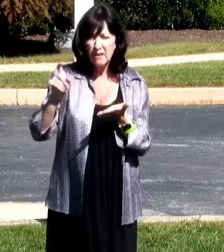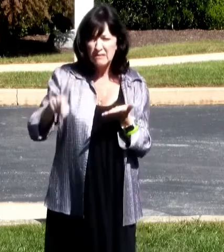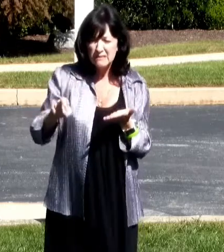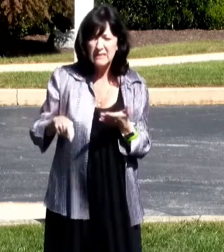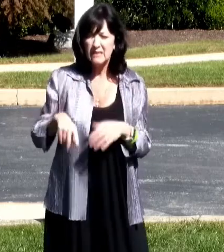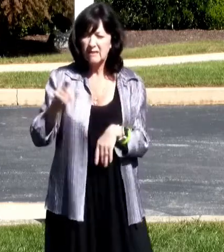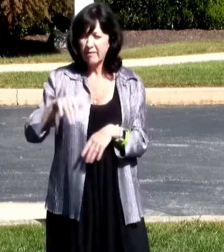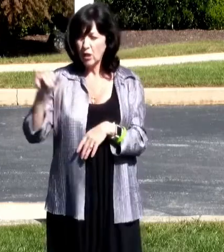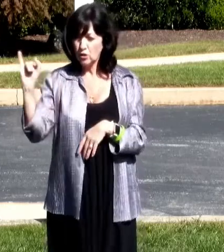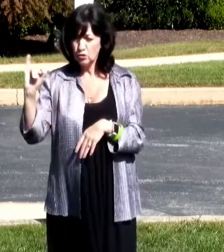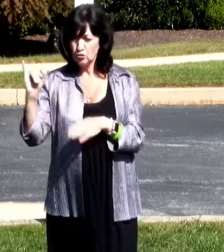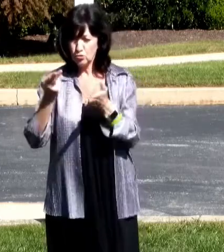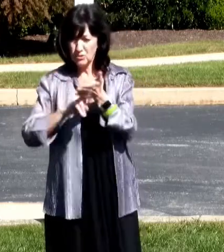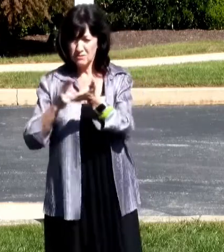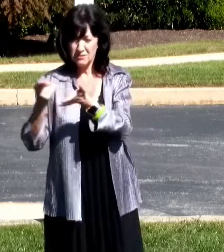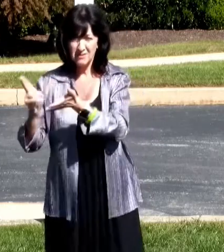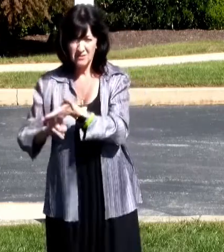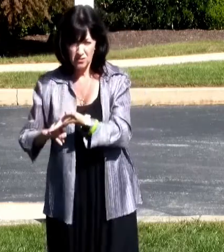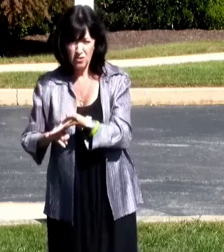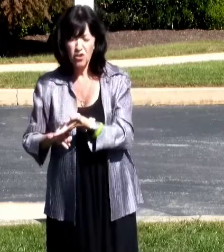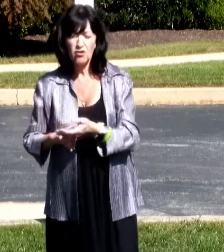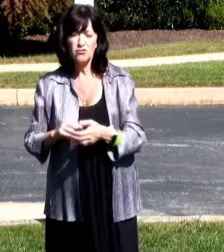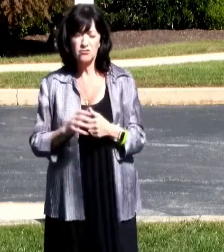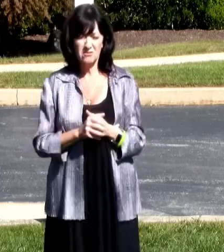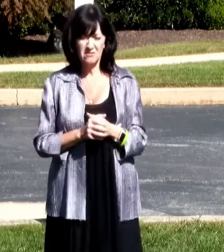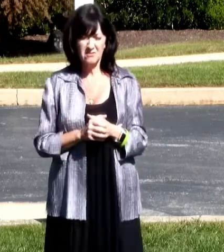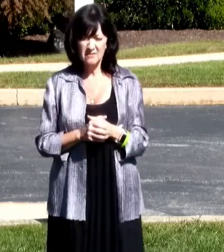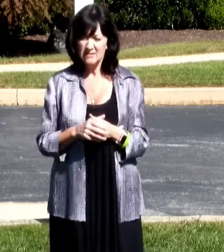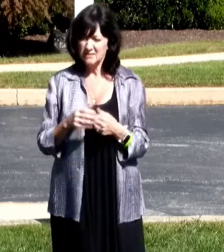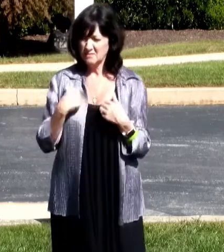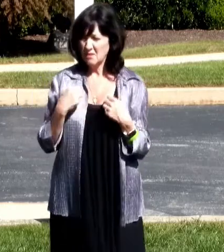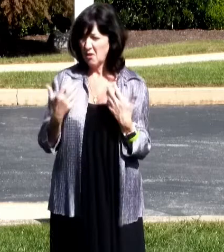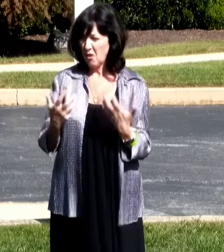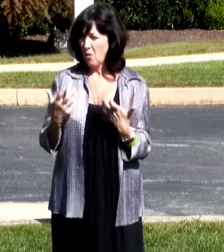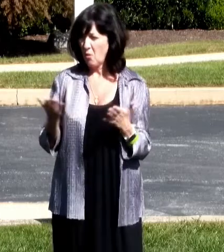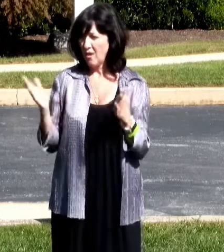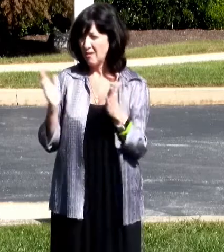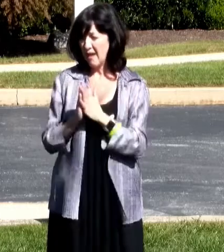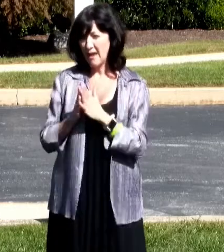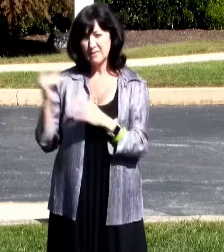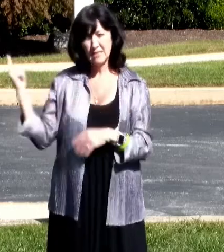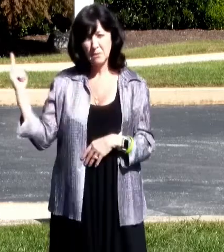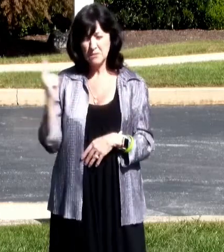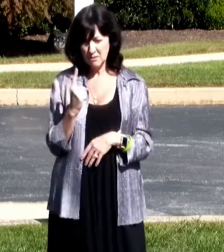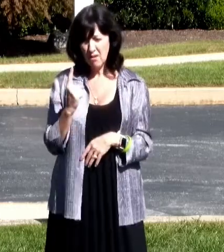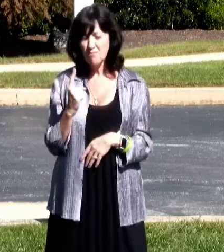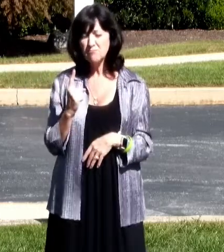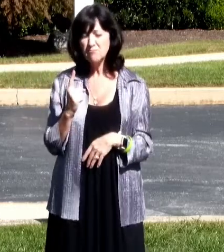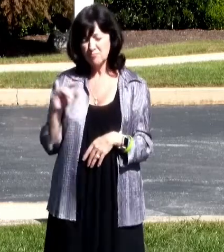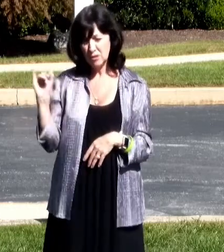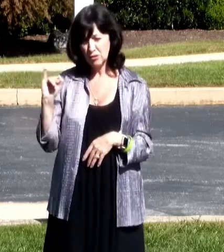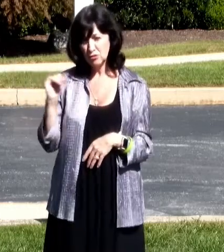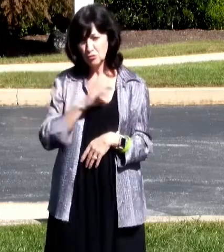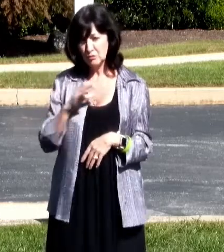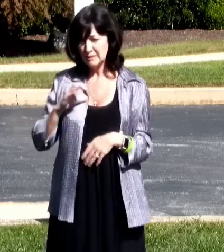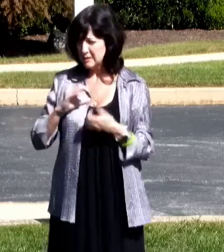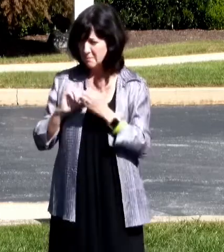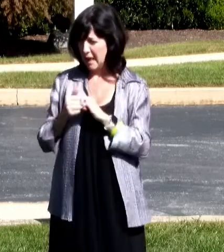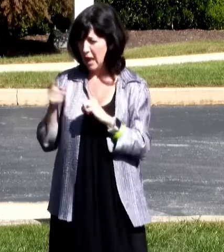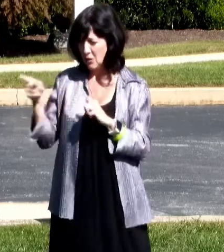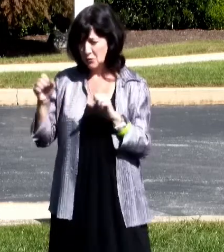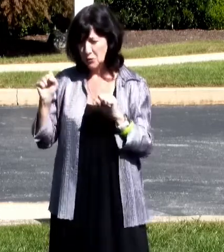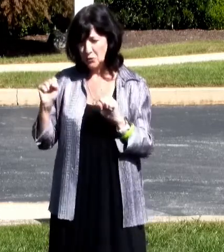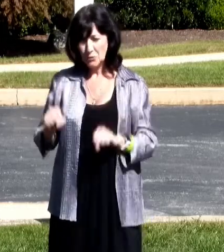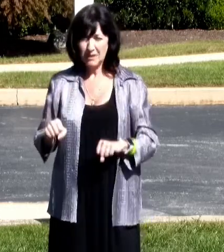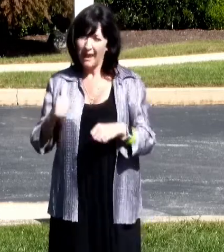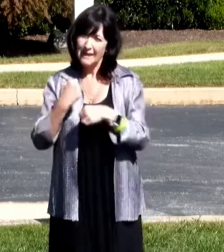is our insurance commissioner, and Trinity Navarro is here, and I'd ask him to come forward and tell him about how he's going to make this work. He's